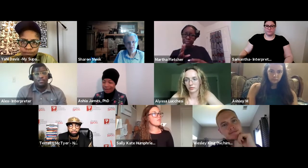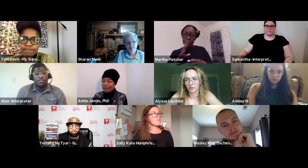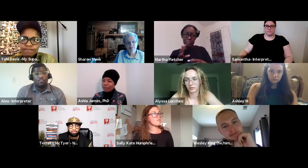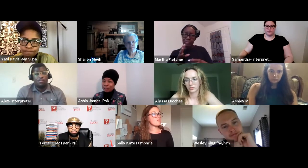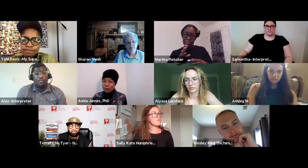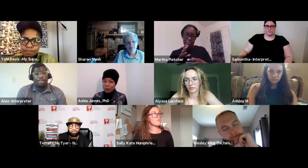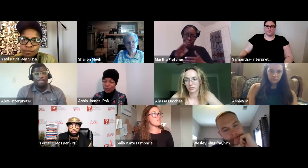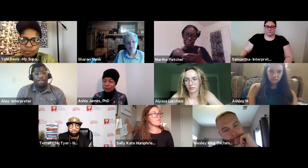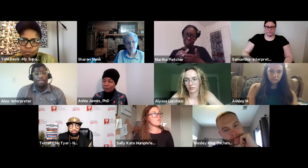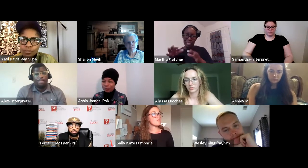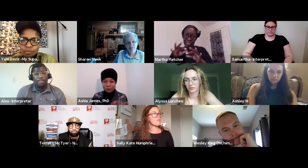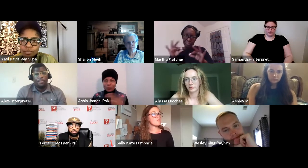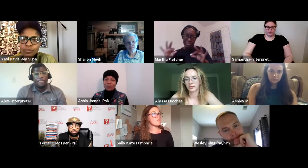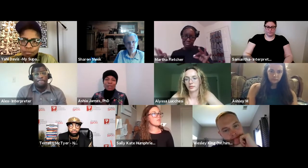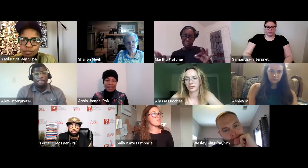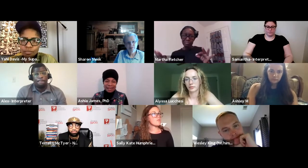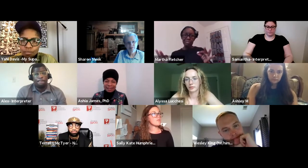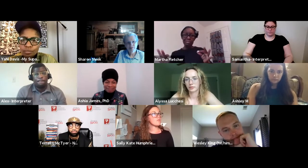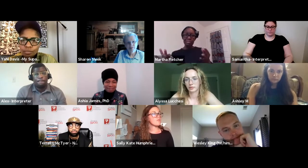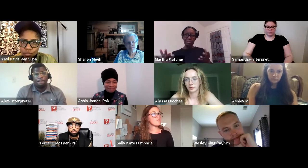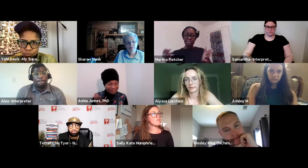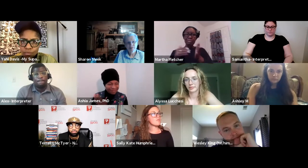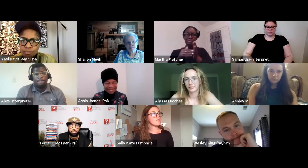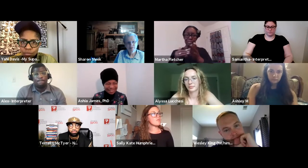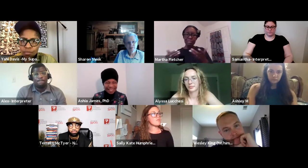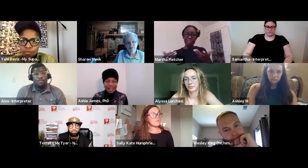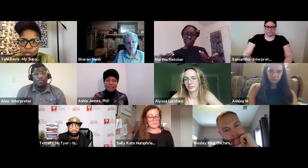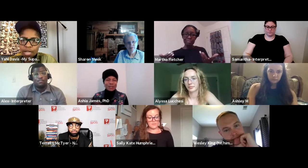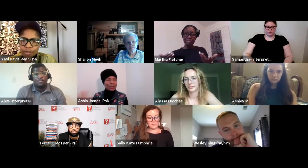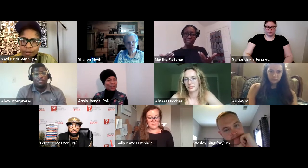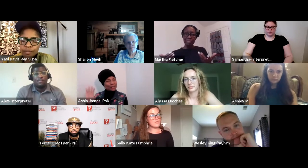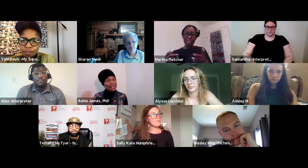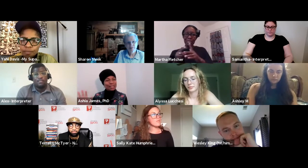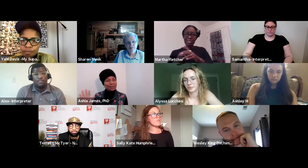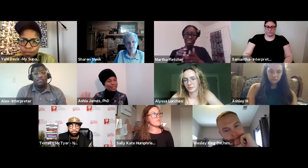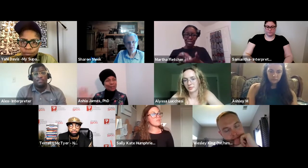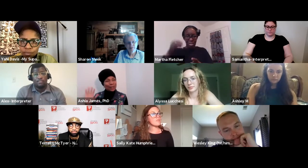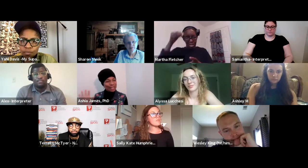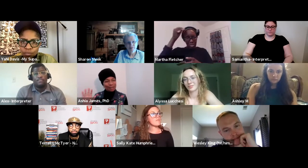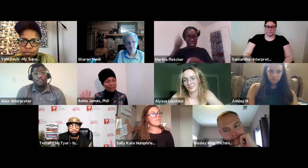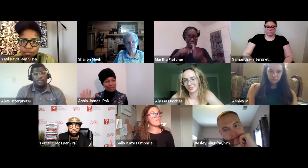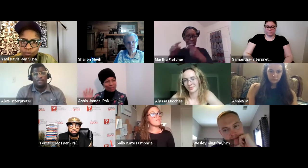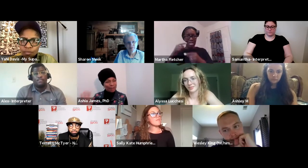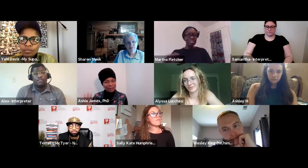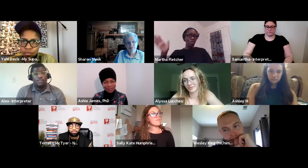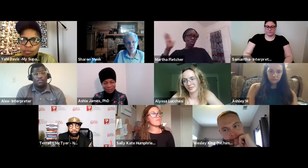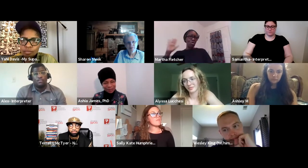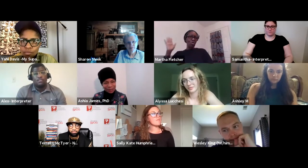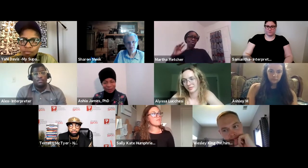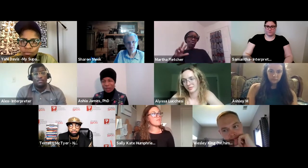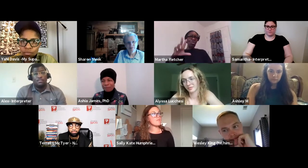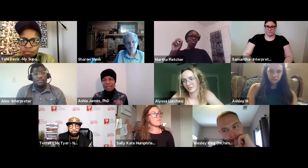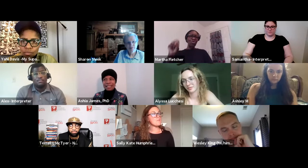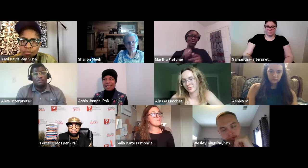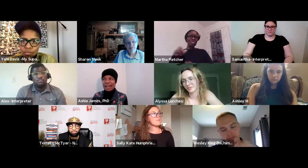mid-sentence. So again, I started learning sign language a long time ago, maybe about 30 years